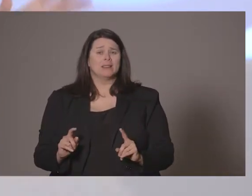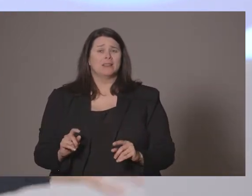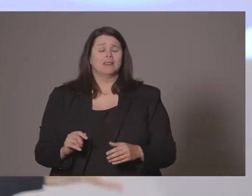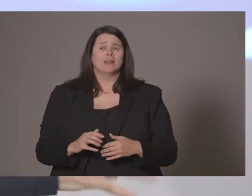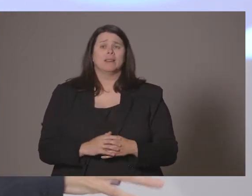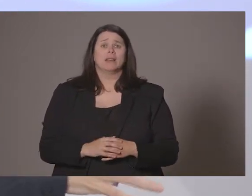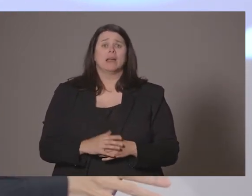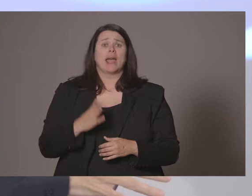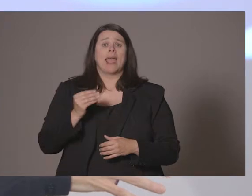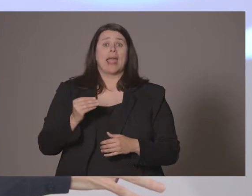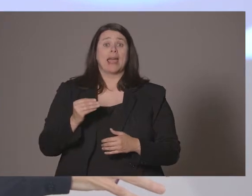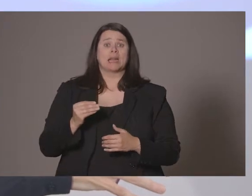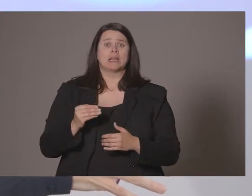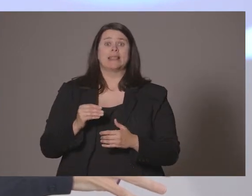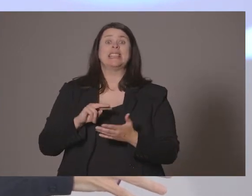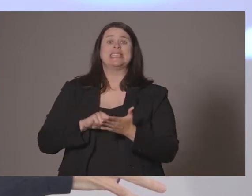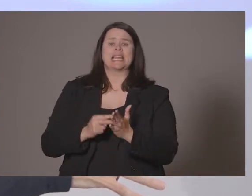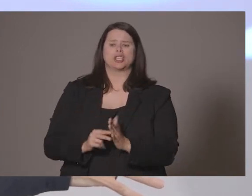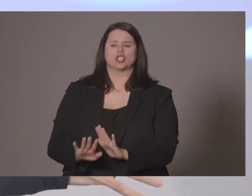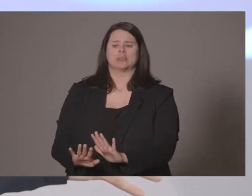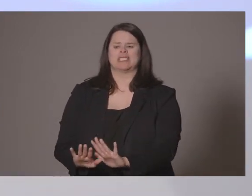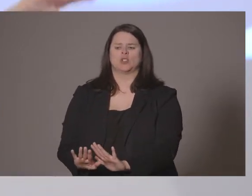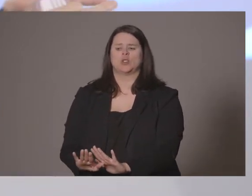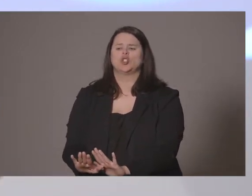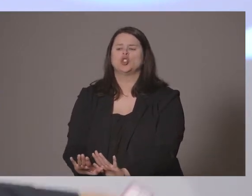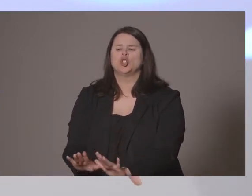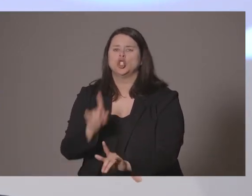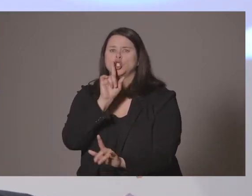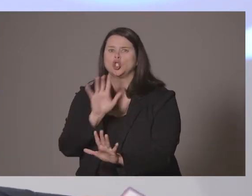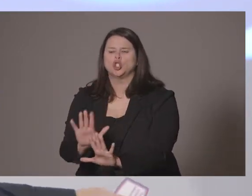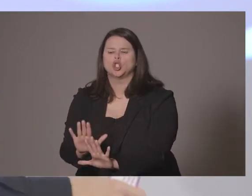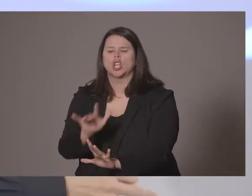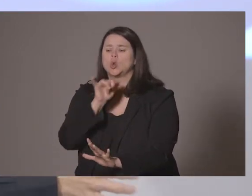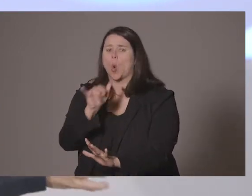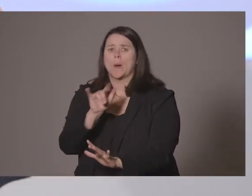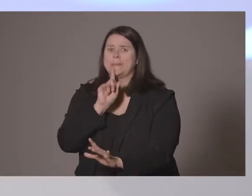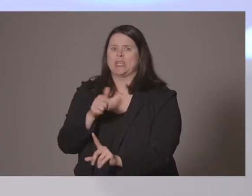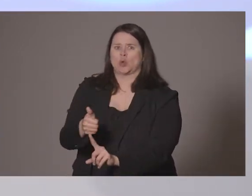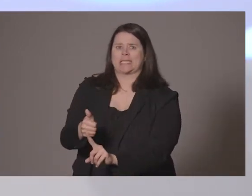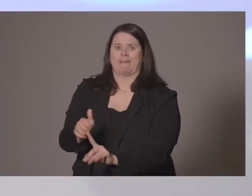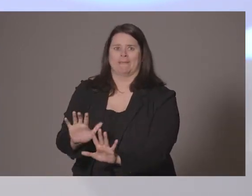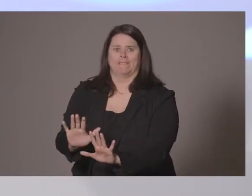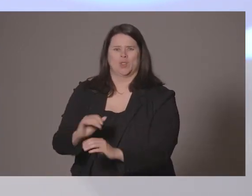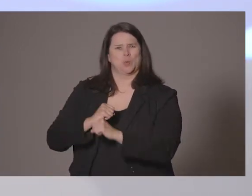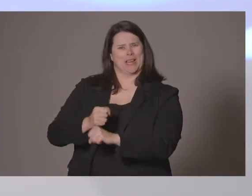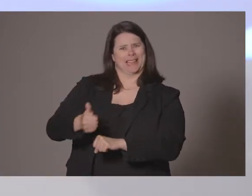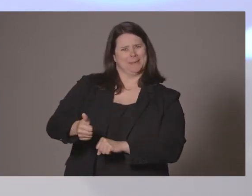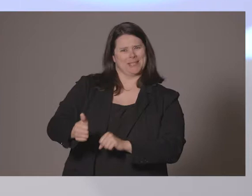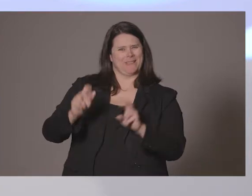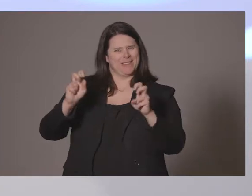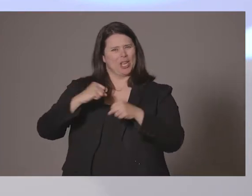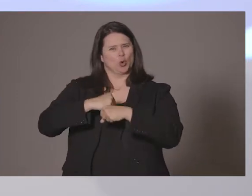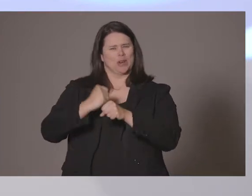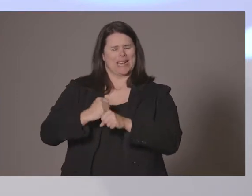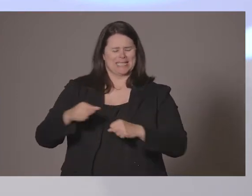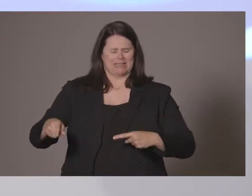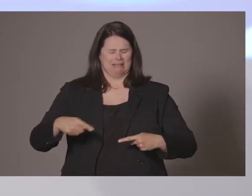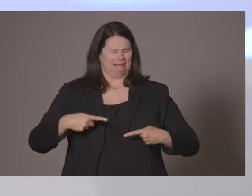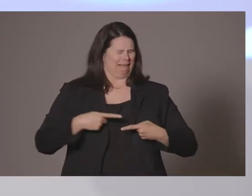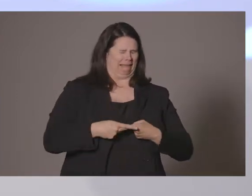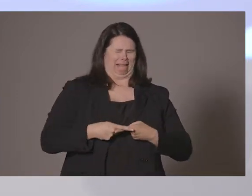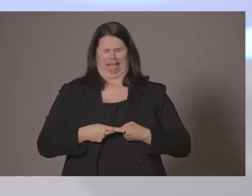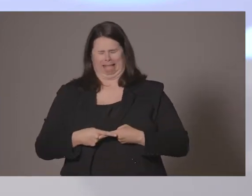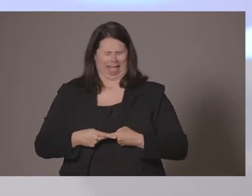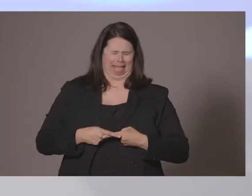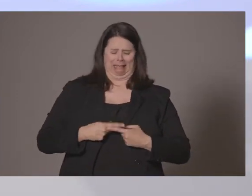unintentional, don't be yourself, don't be authentic, that again creates that rupture from relationship